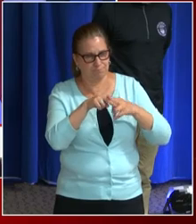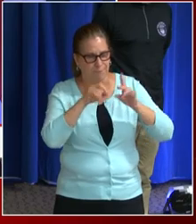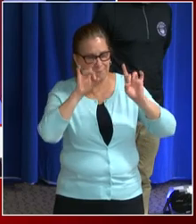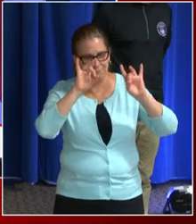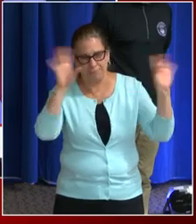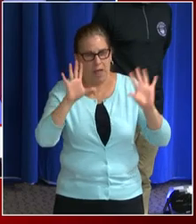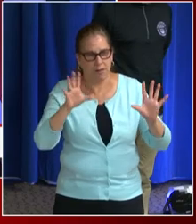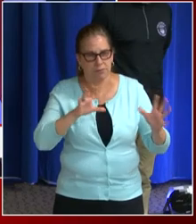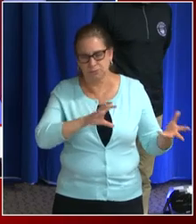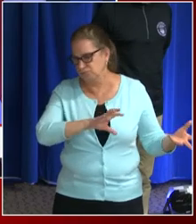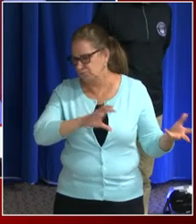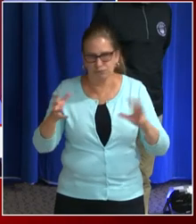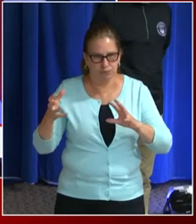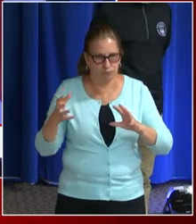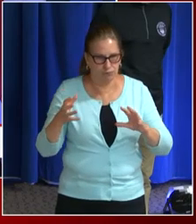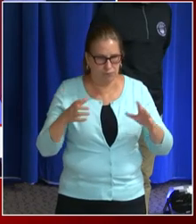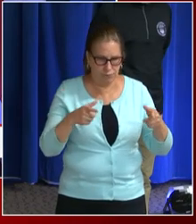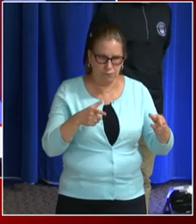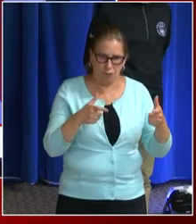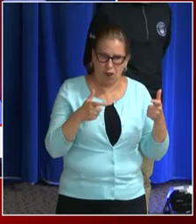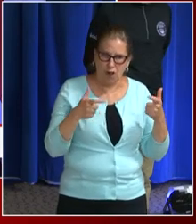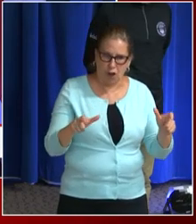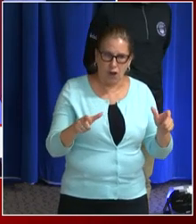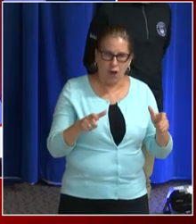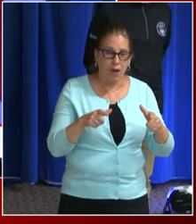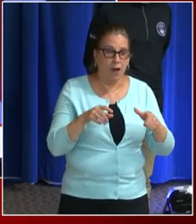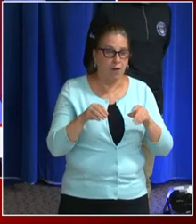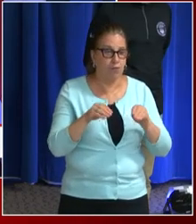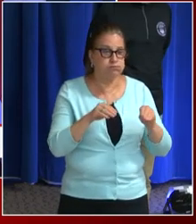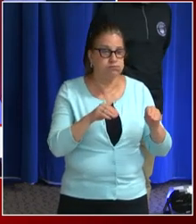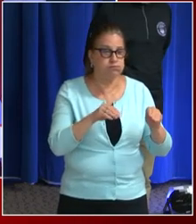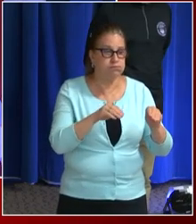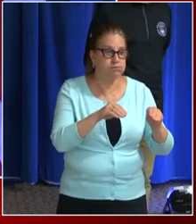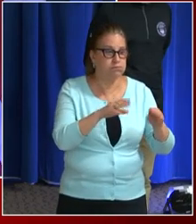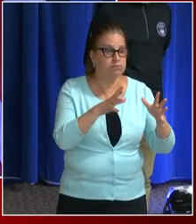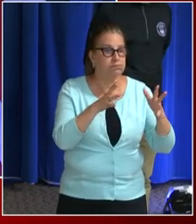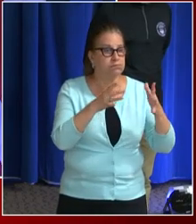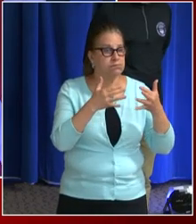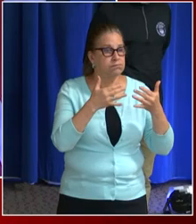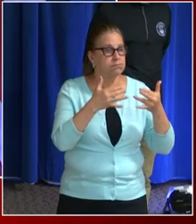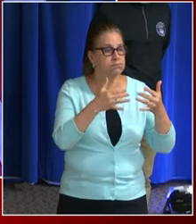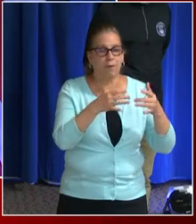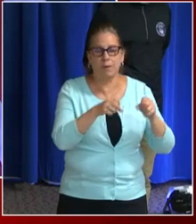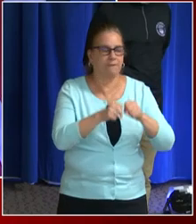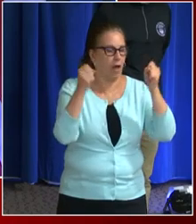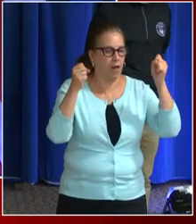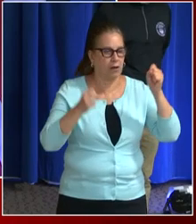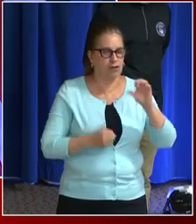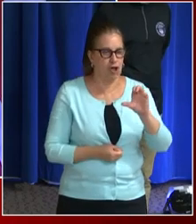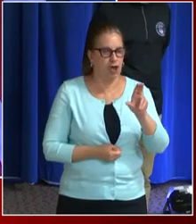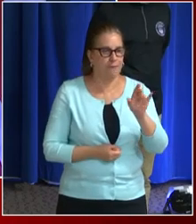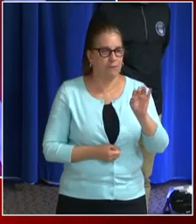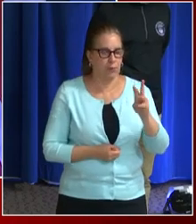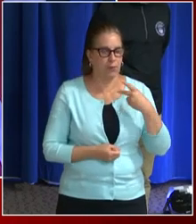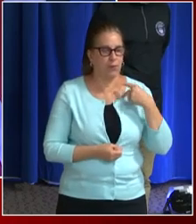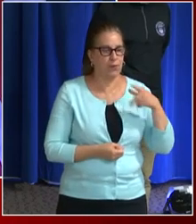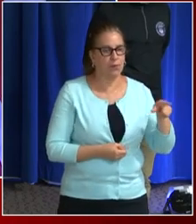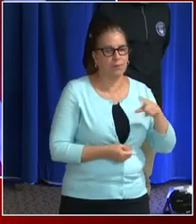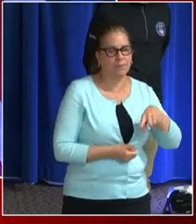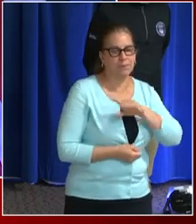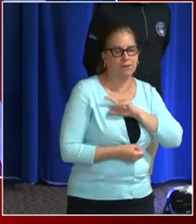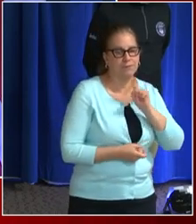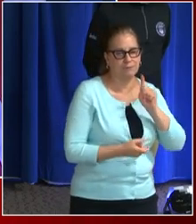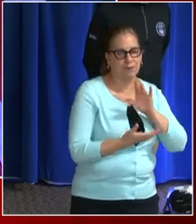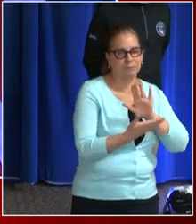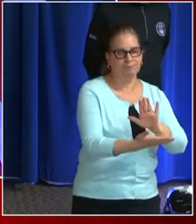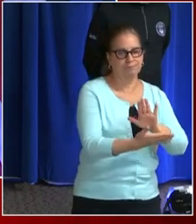in violation of the curfew. Our approach to these circumstances, if we have somebody breaking the law in a